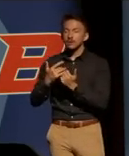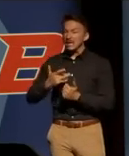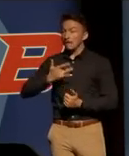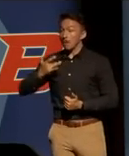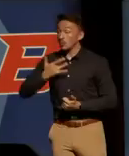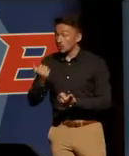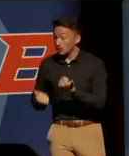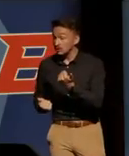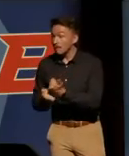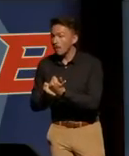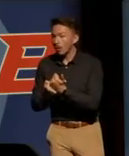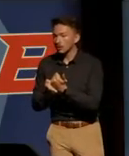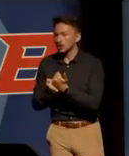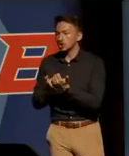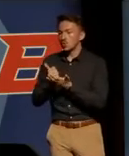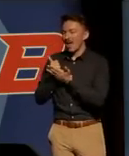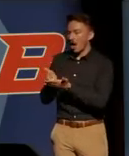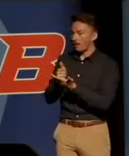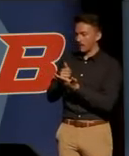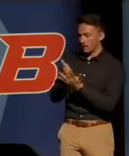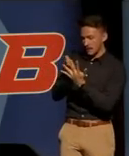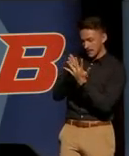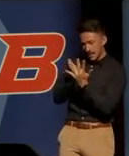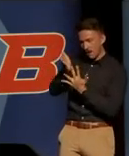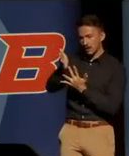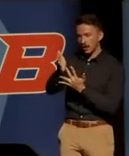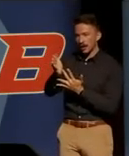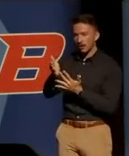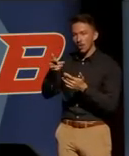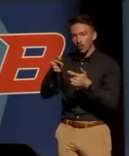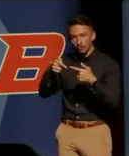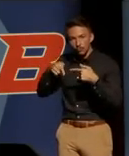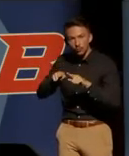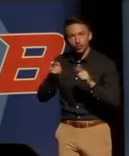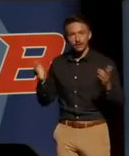I am incredibly proud.